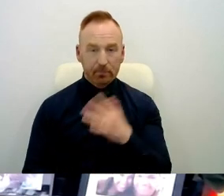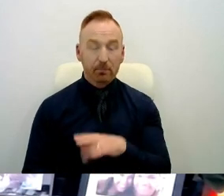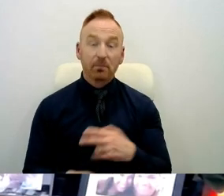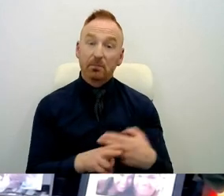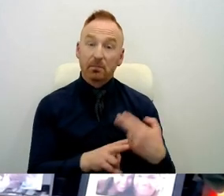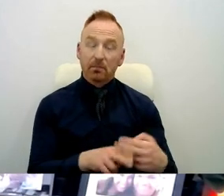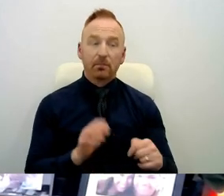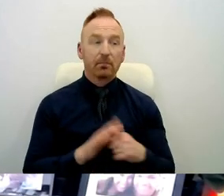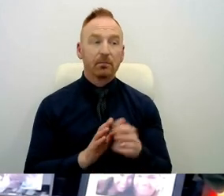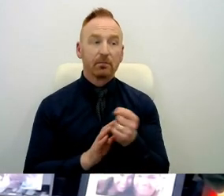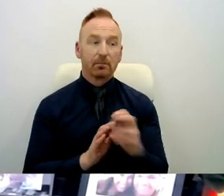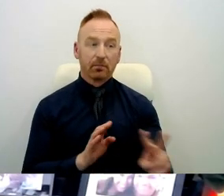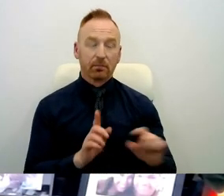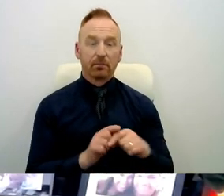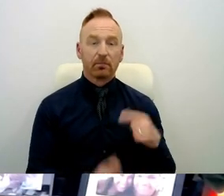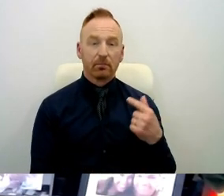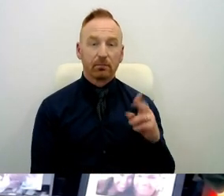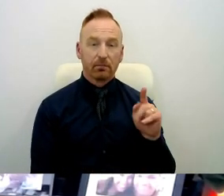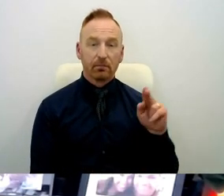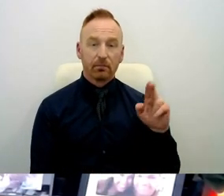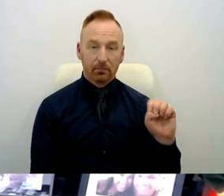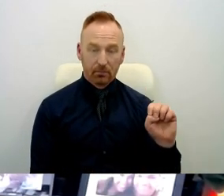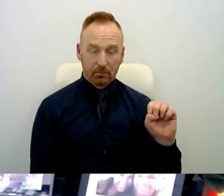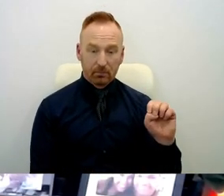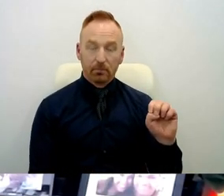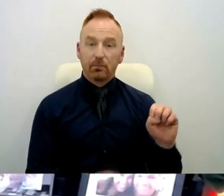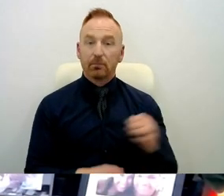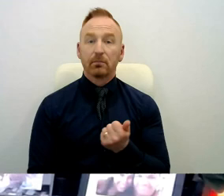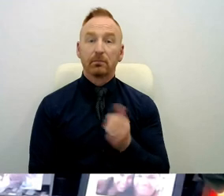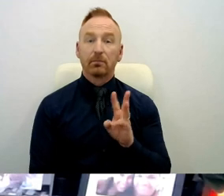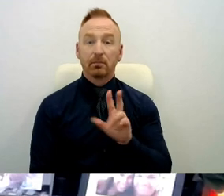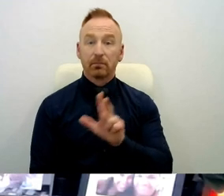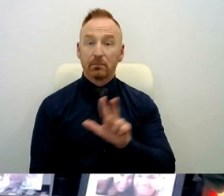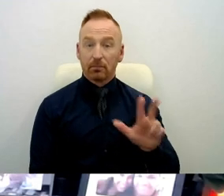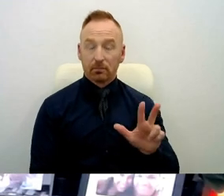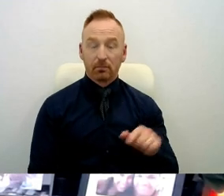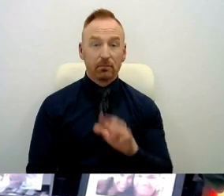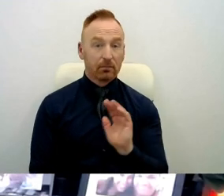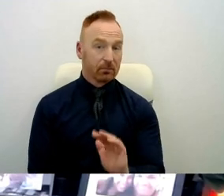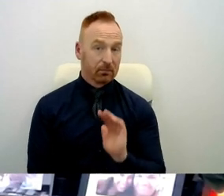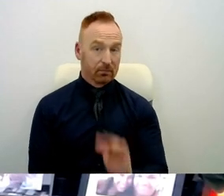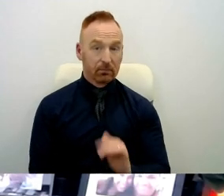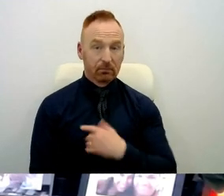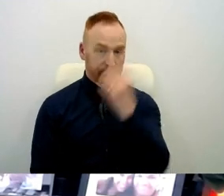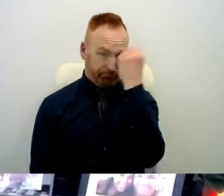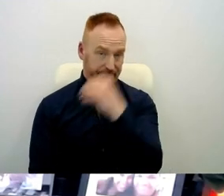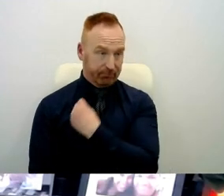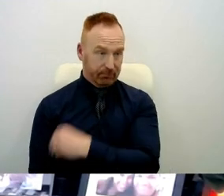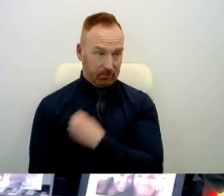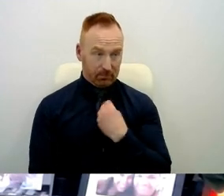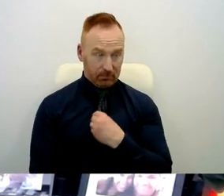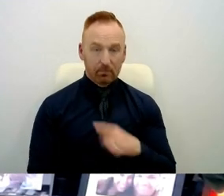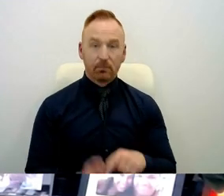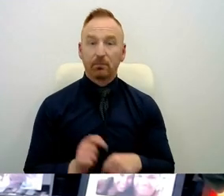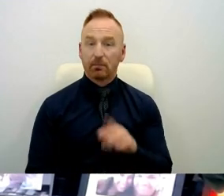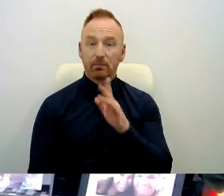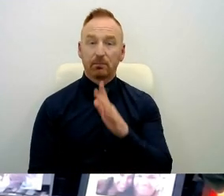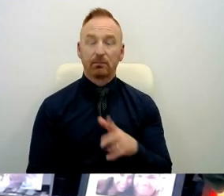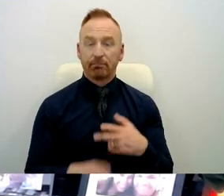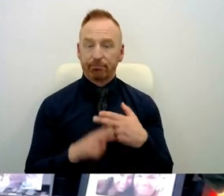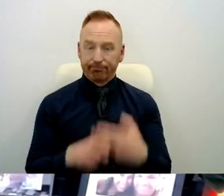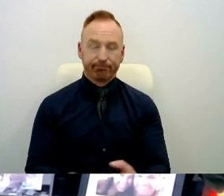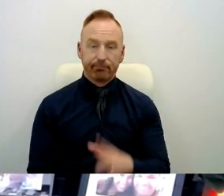Tardif, and then transferred to Guillaume Couillard. In 1633, the enslaved child was baptized and given the name Olivier Le